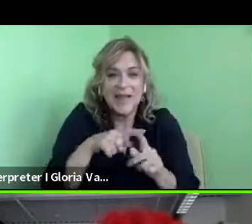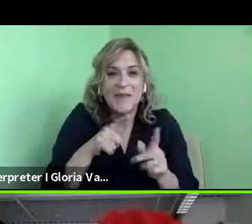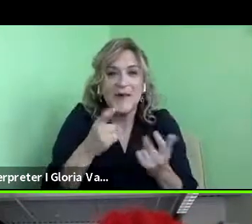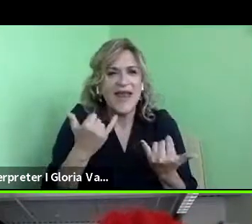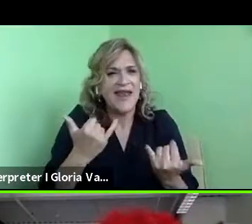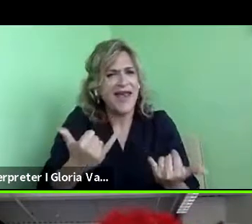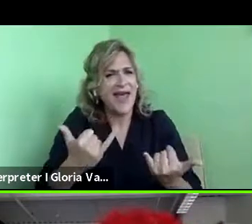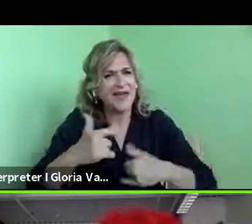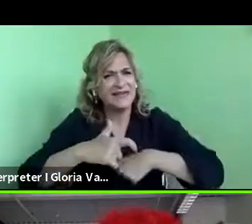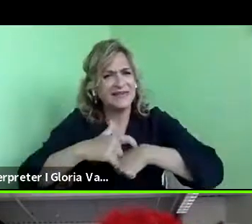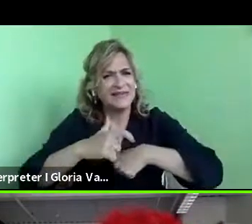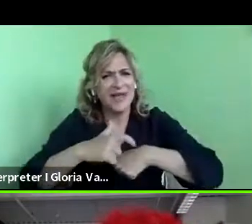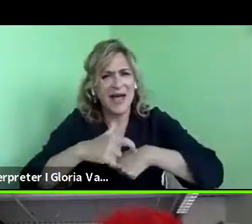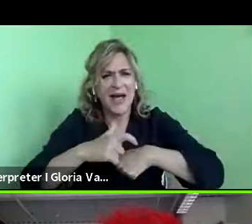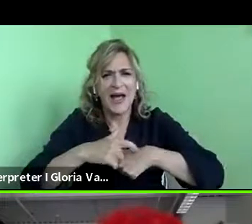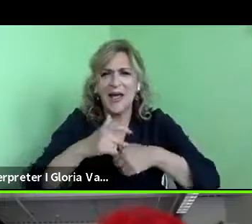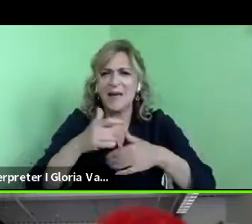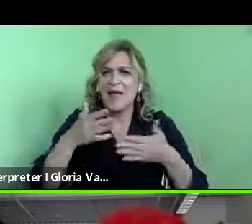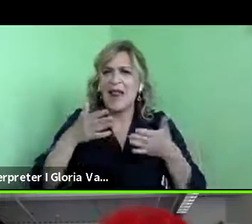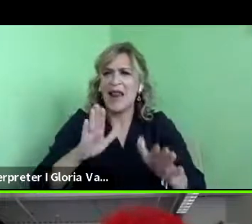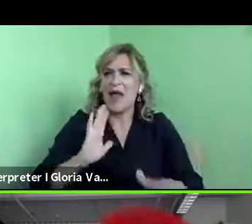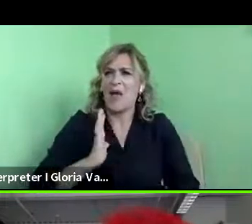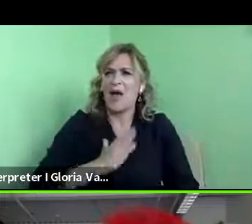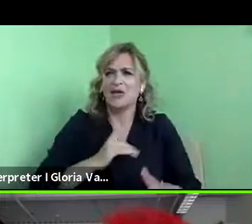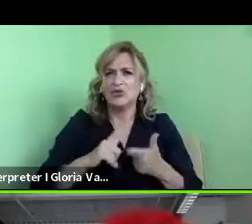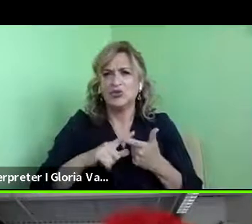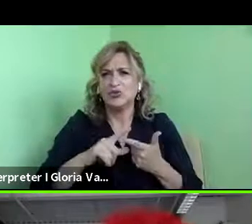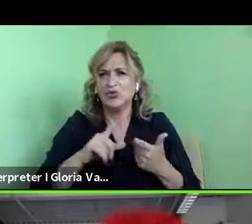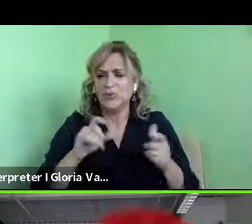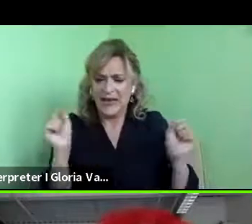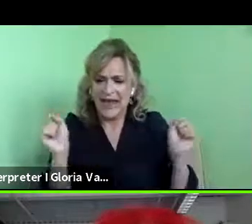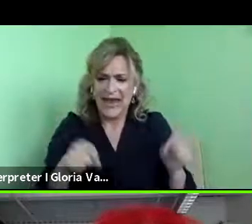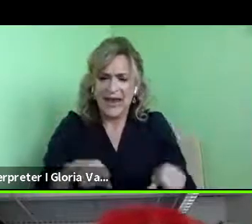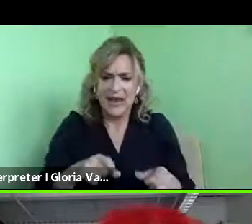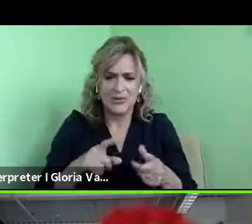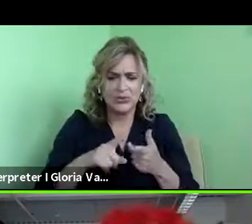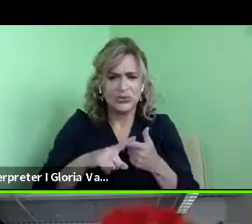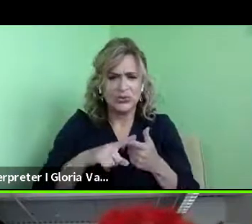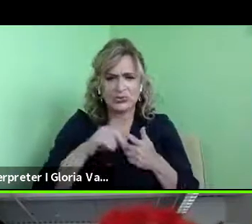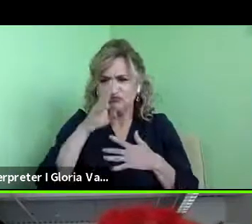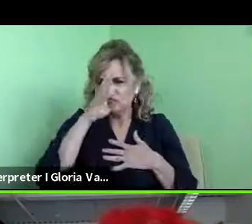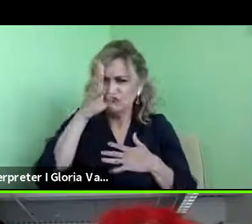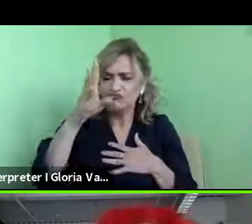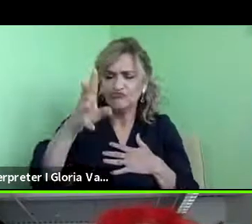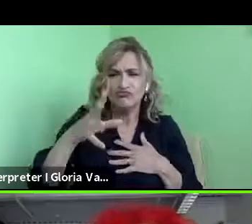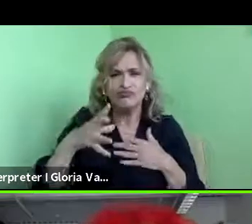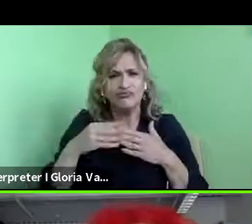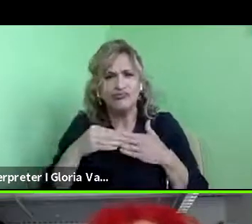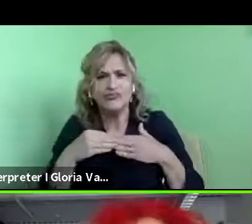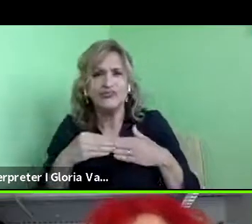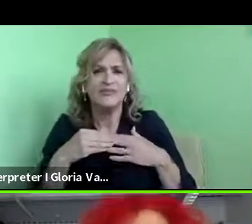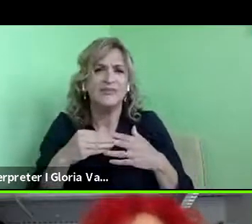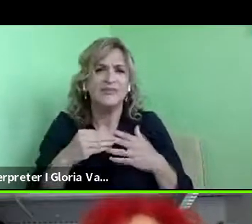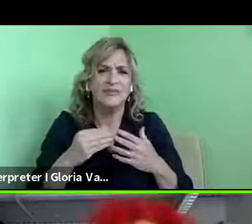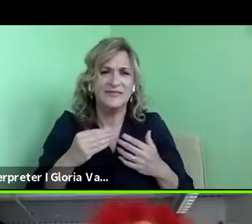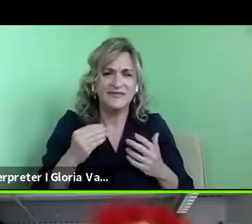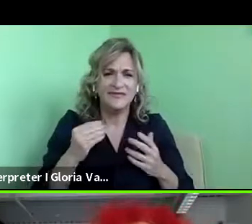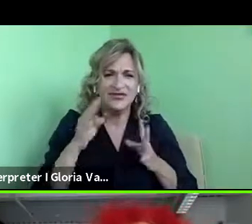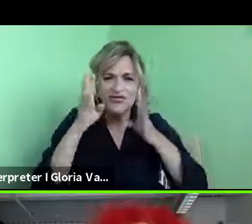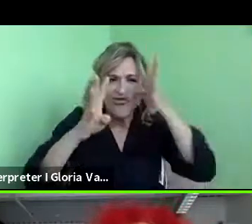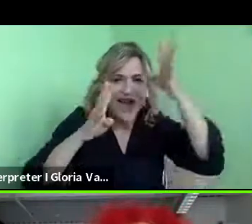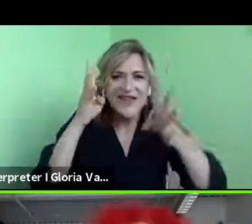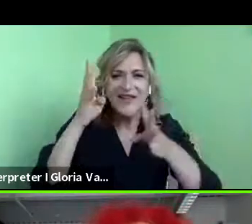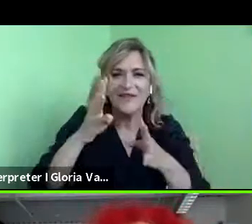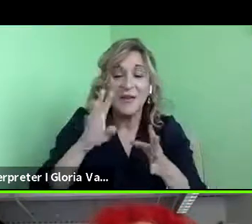be so fluid and a need to be inventive and creative. And, you know, sometimes I'm laughing. It's like, I